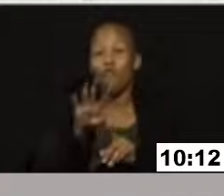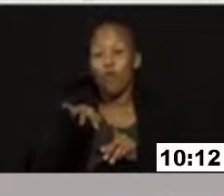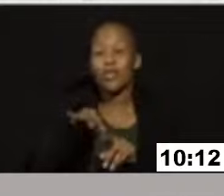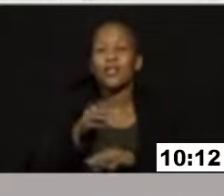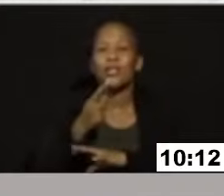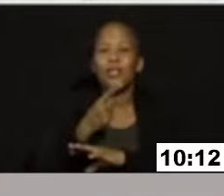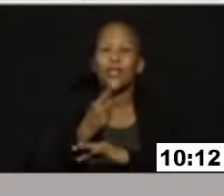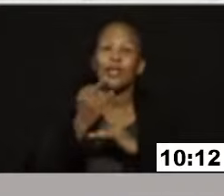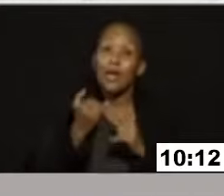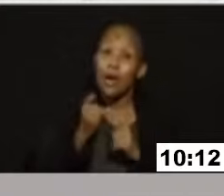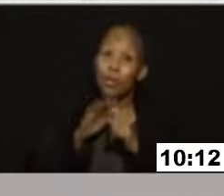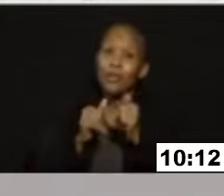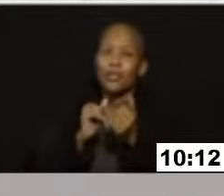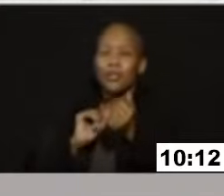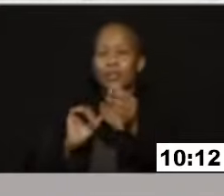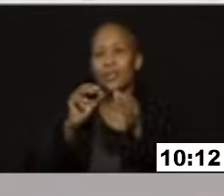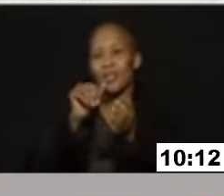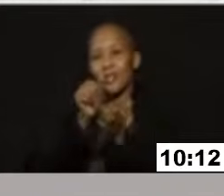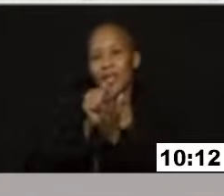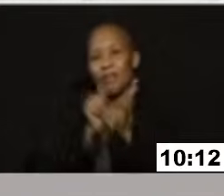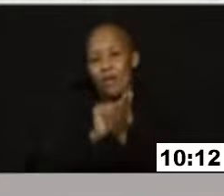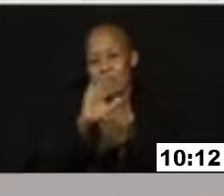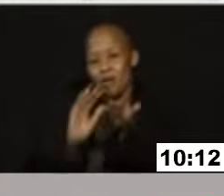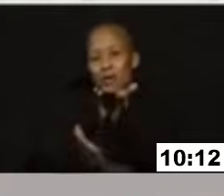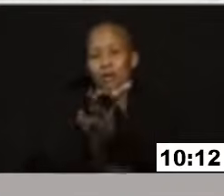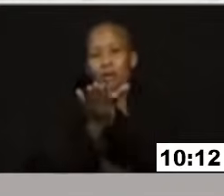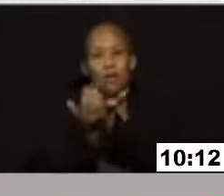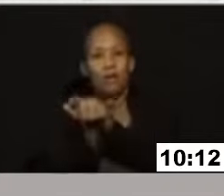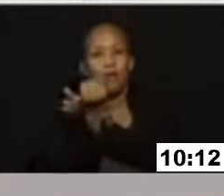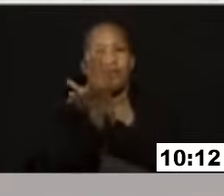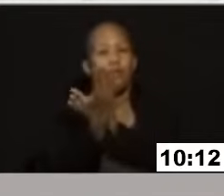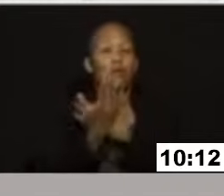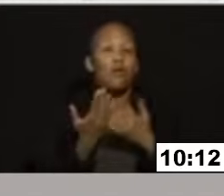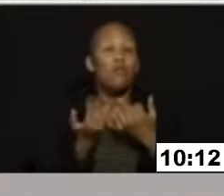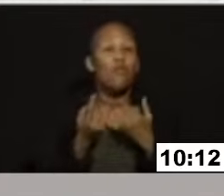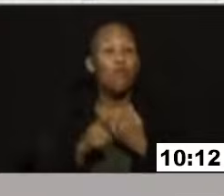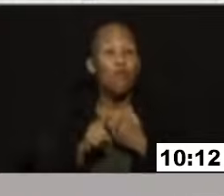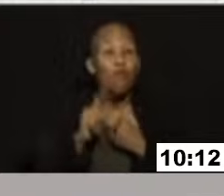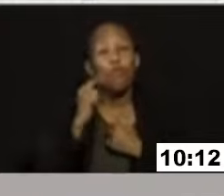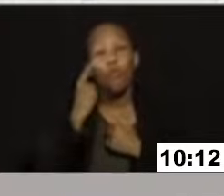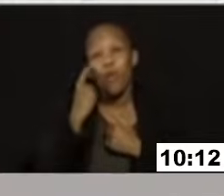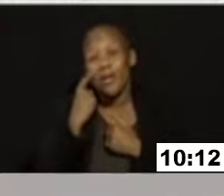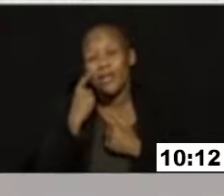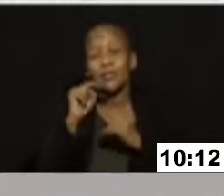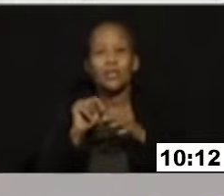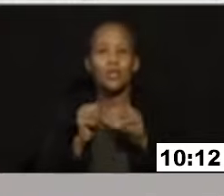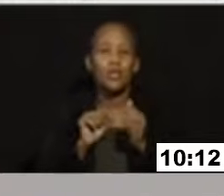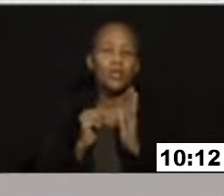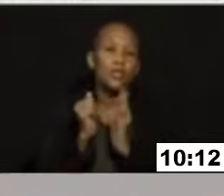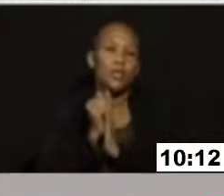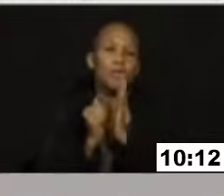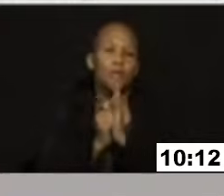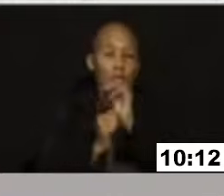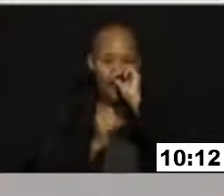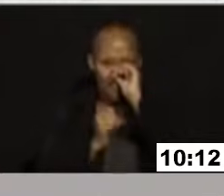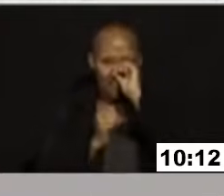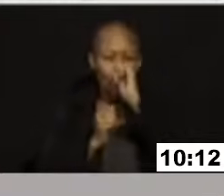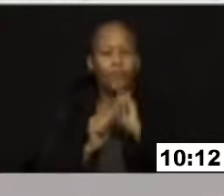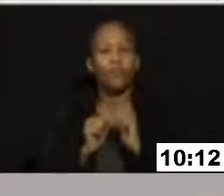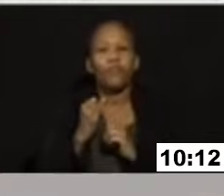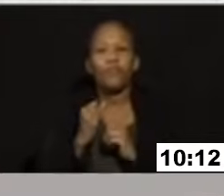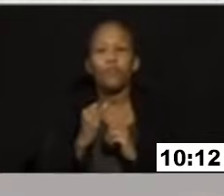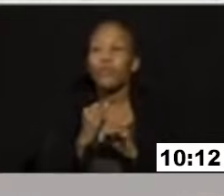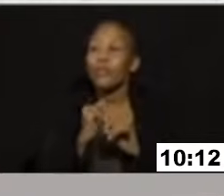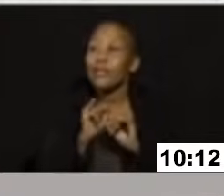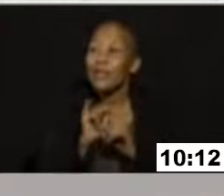a statement from the implicated person responding to the witness statement insofar as it implicates him or her. You'll see